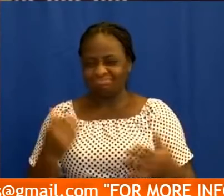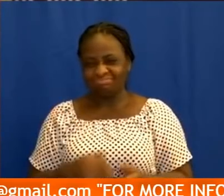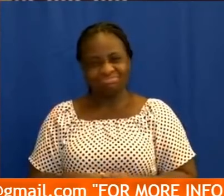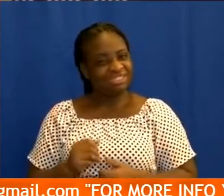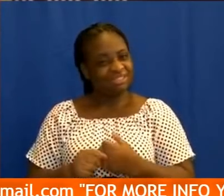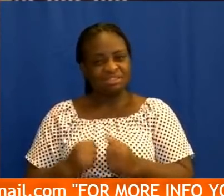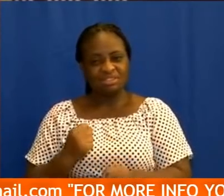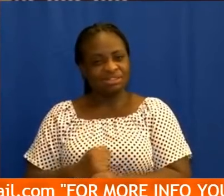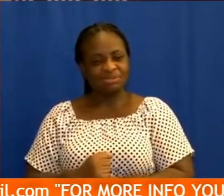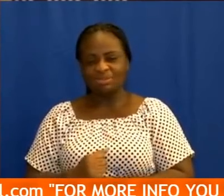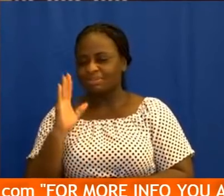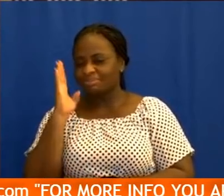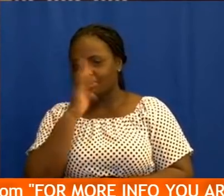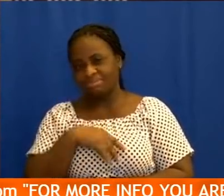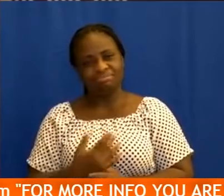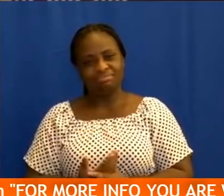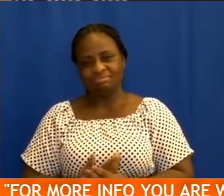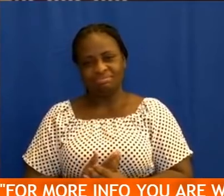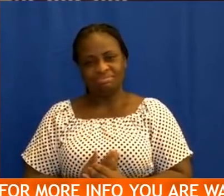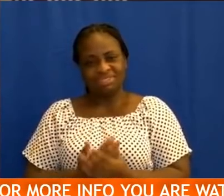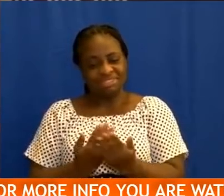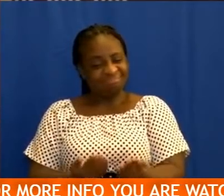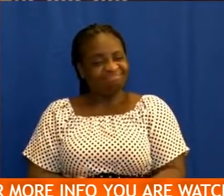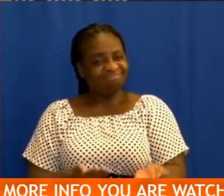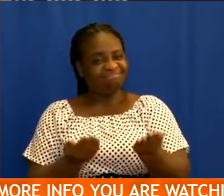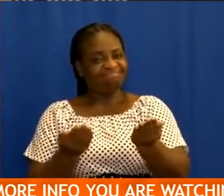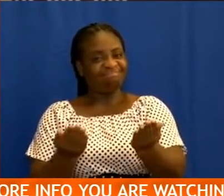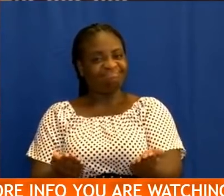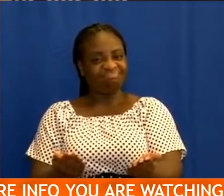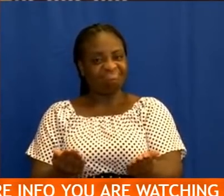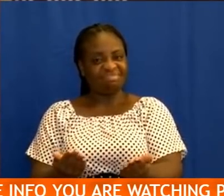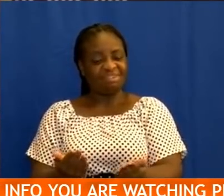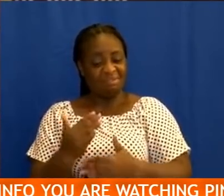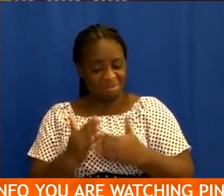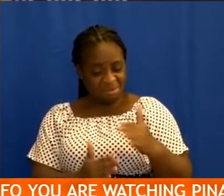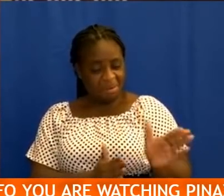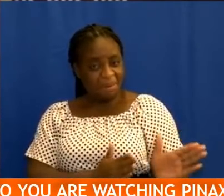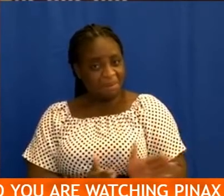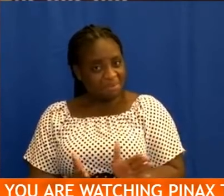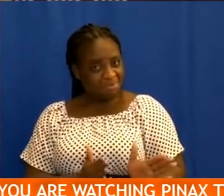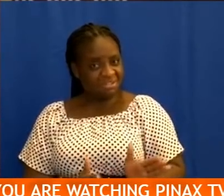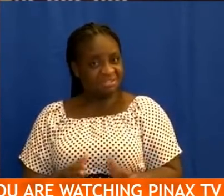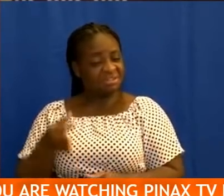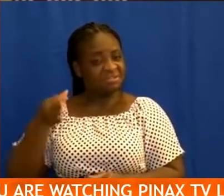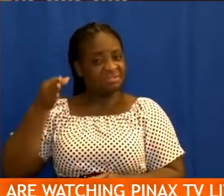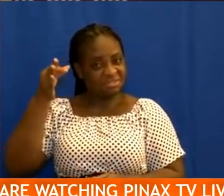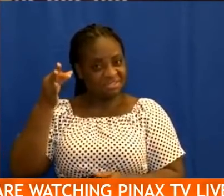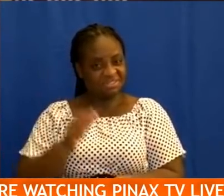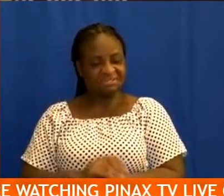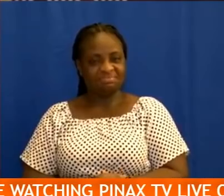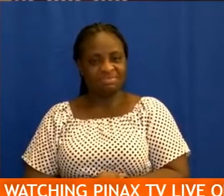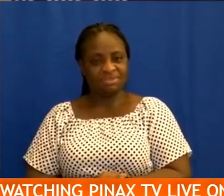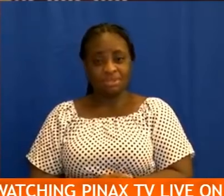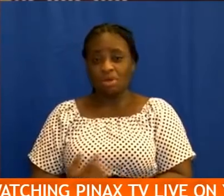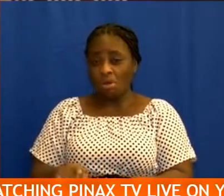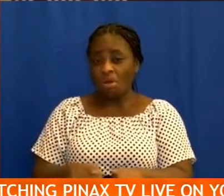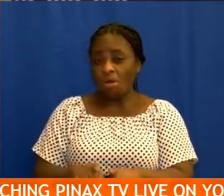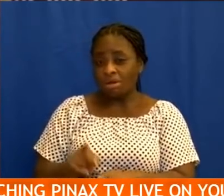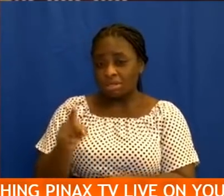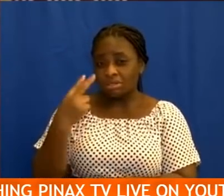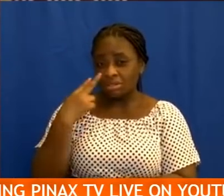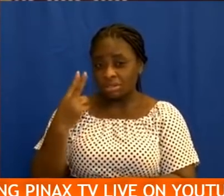very unfamiliar year and presented a setback for your preparation for the future. You all